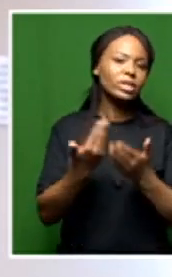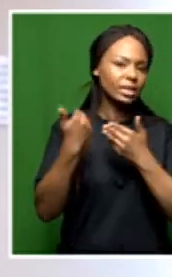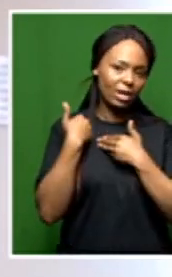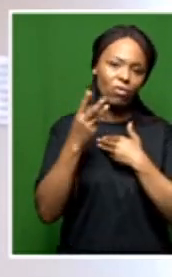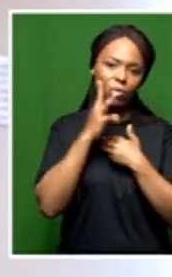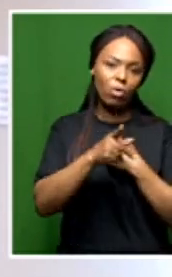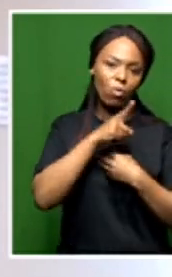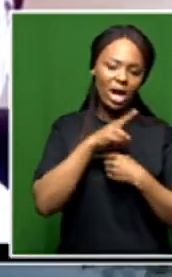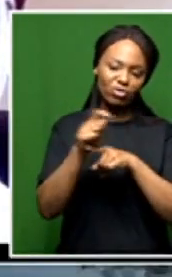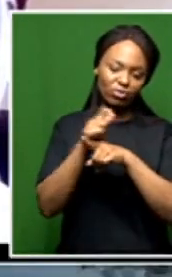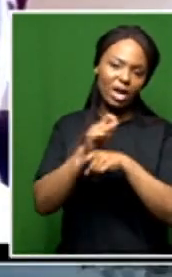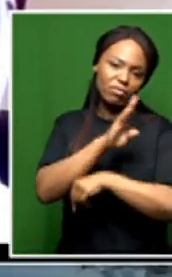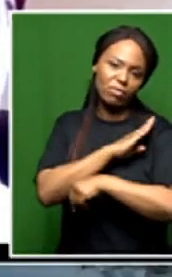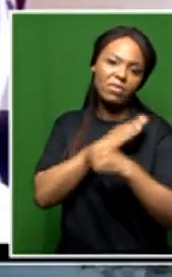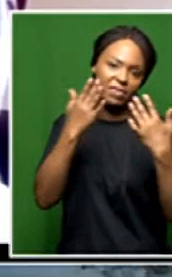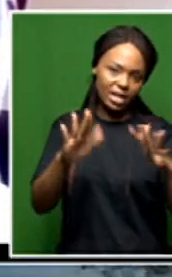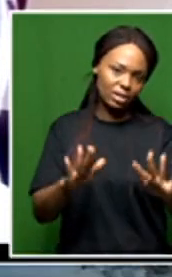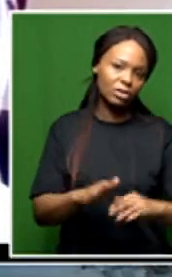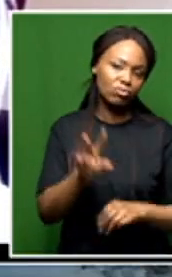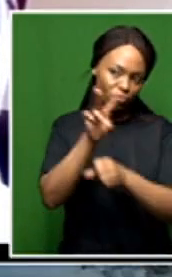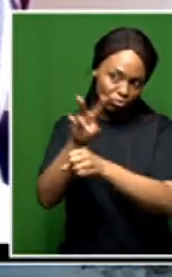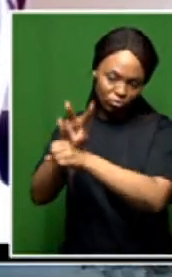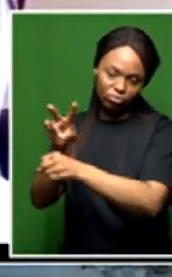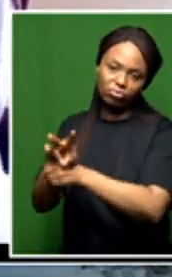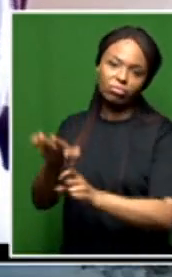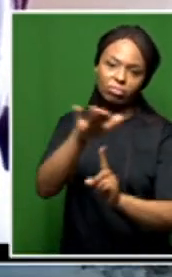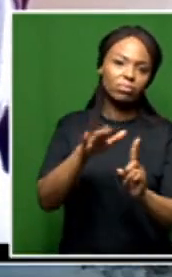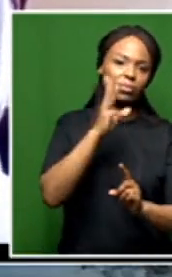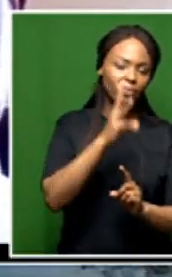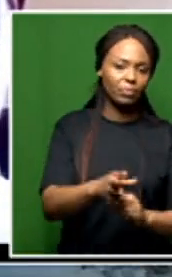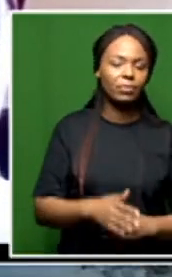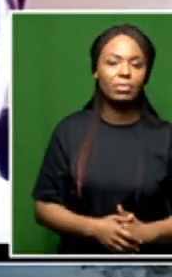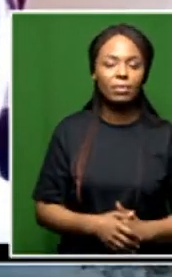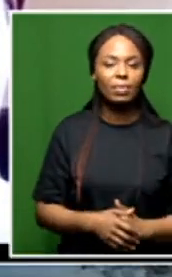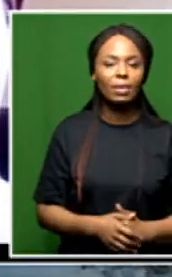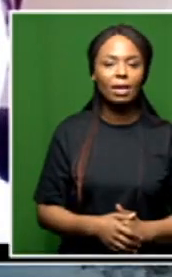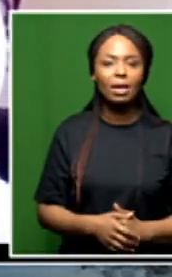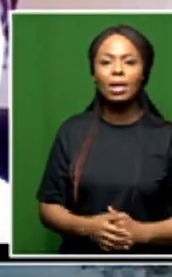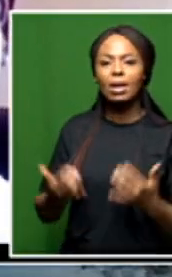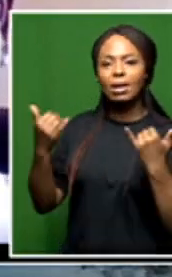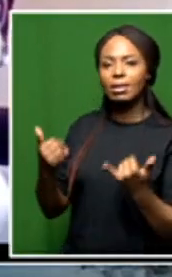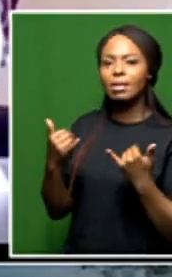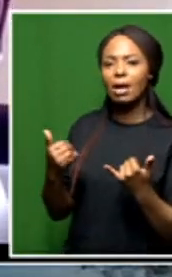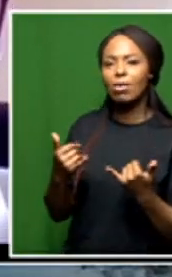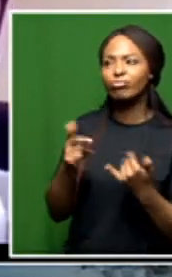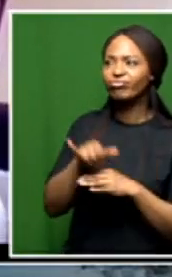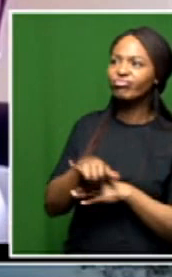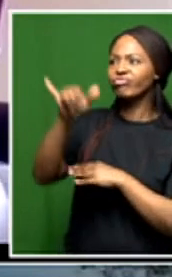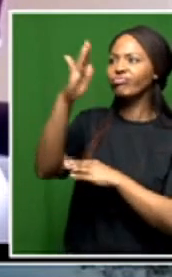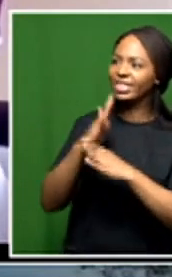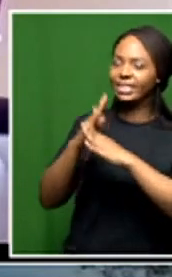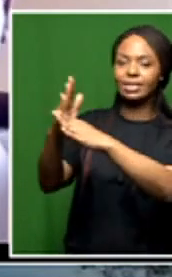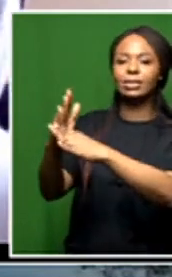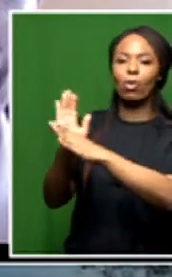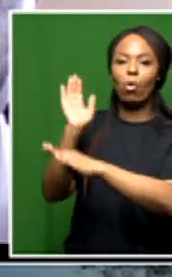danger. And how has the cancellation from the tourists overseas meant to visit during the festive season affected the industry?